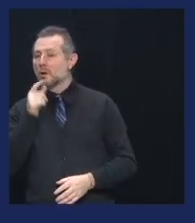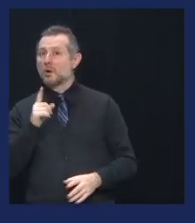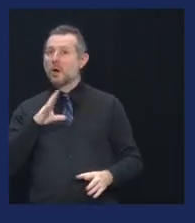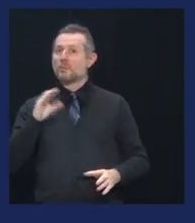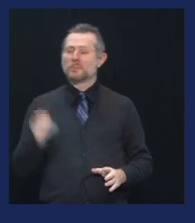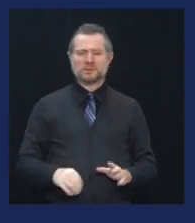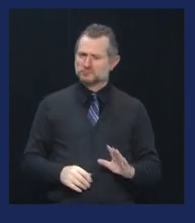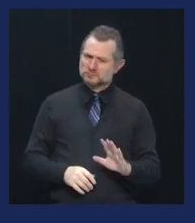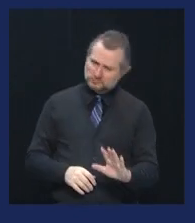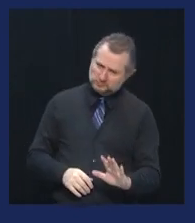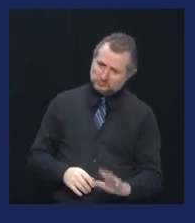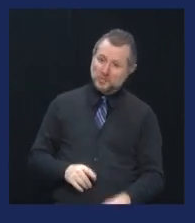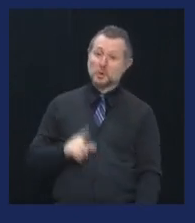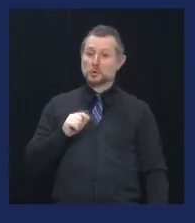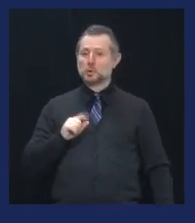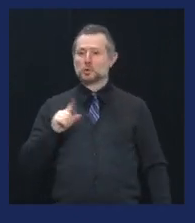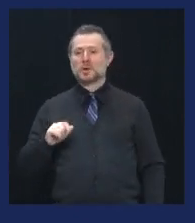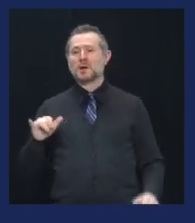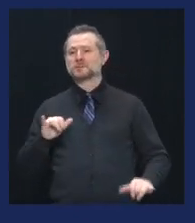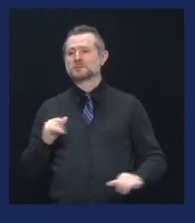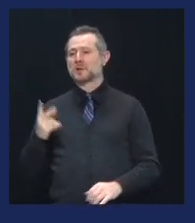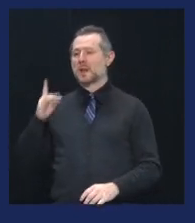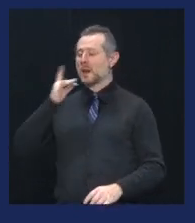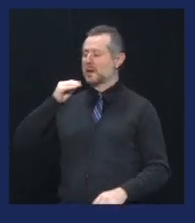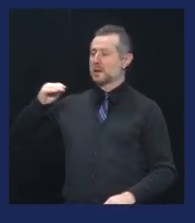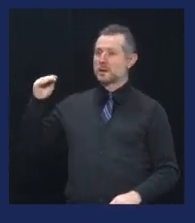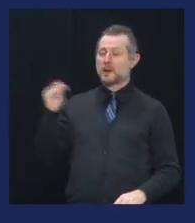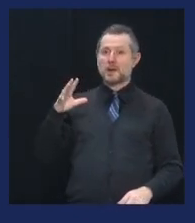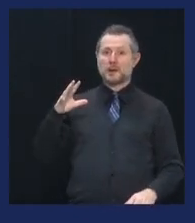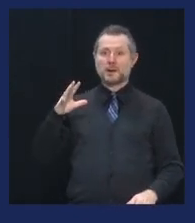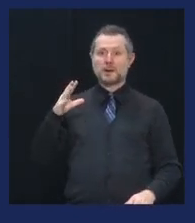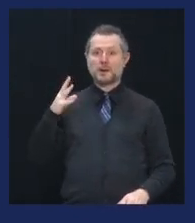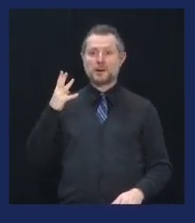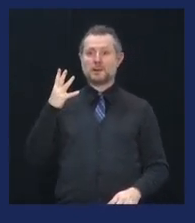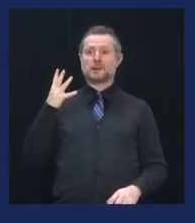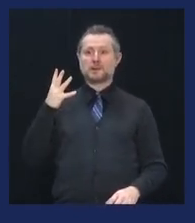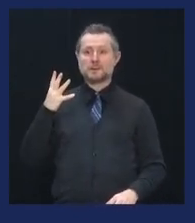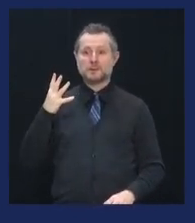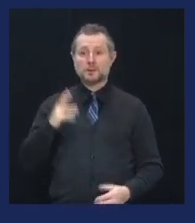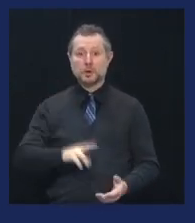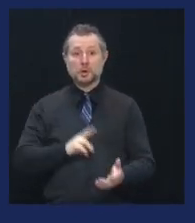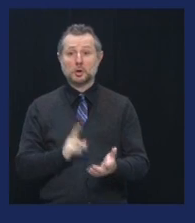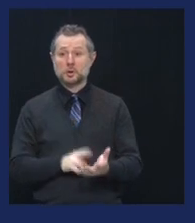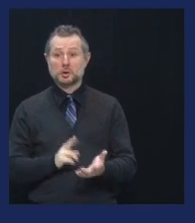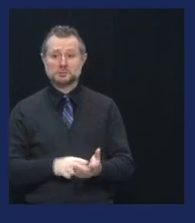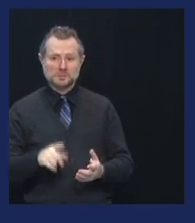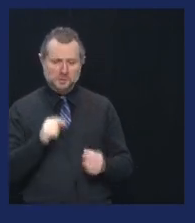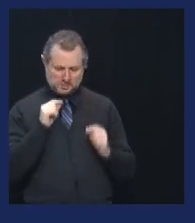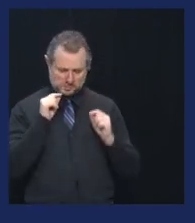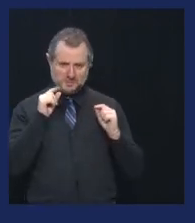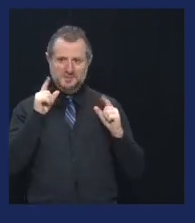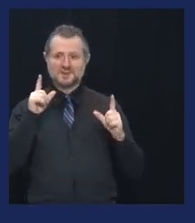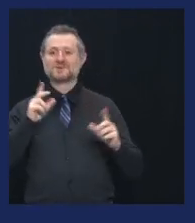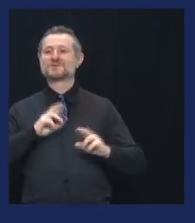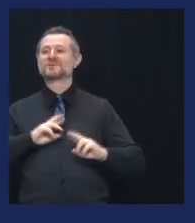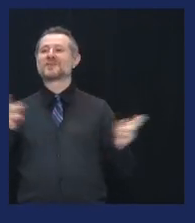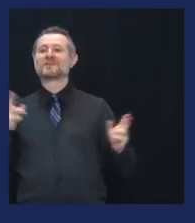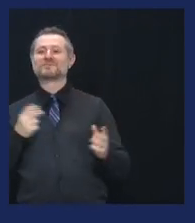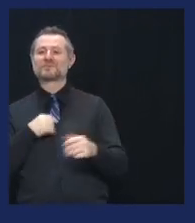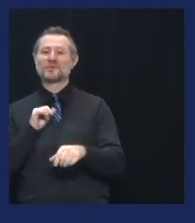of light. There was light every time a nurse rose from her bed to face another frightening day in a hospital emergency